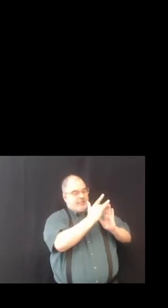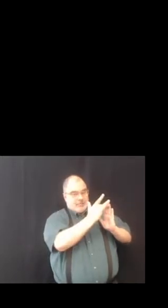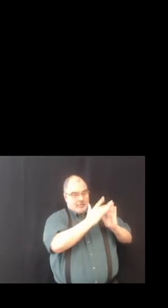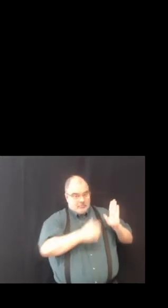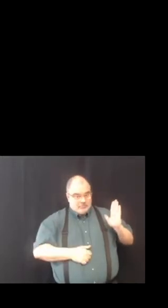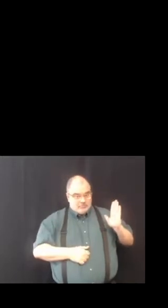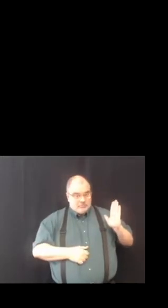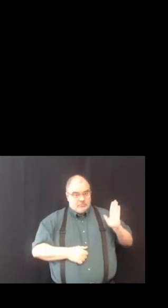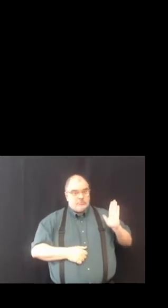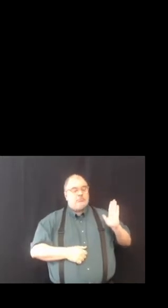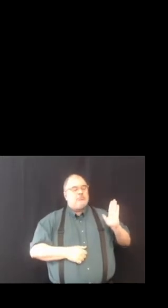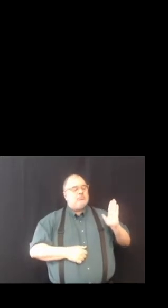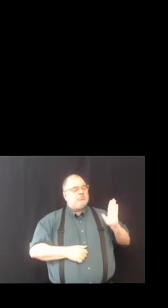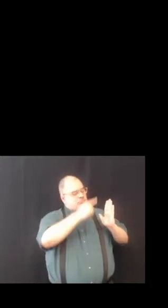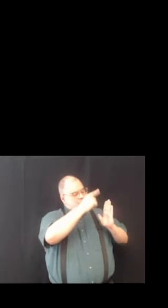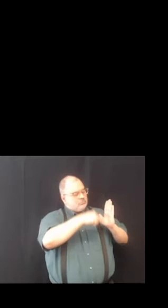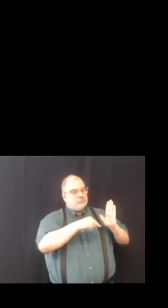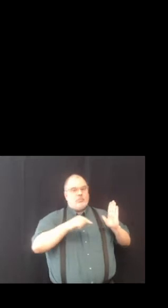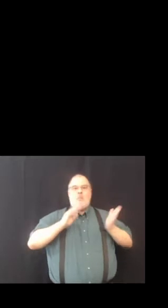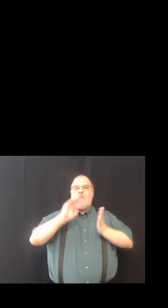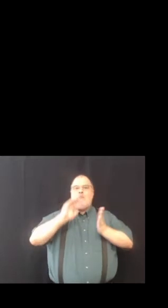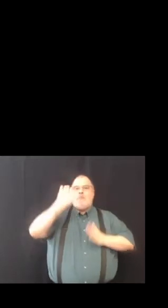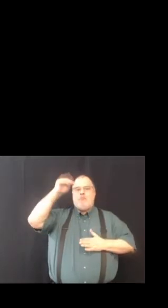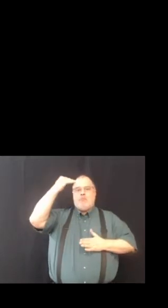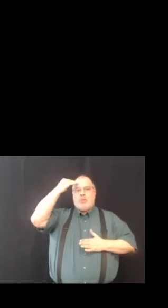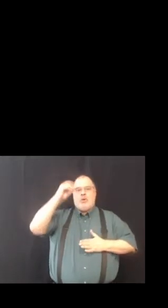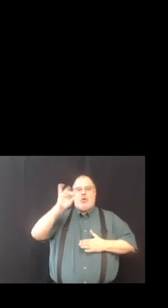and from there, if you go to the Bureau of Medicaid Policy,